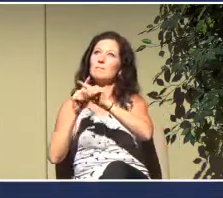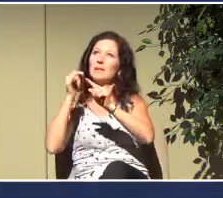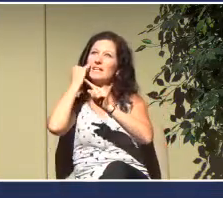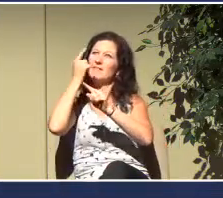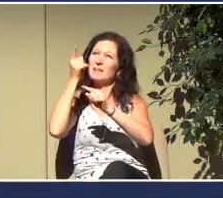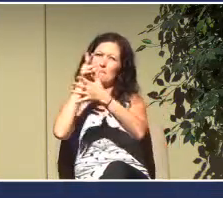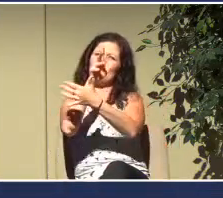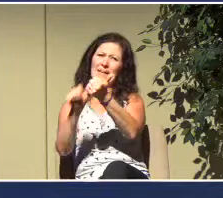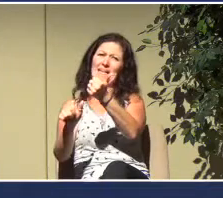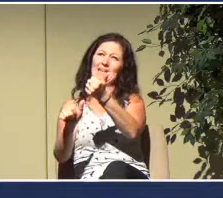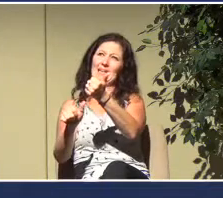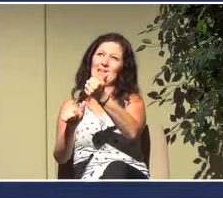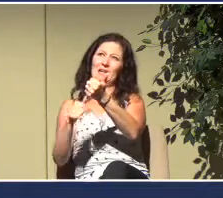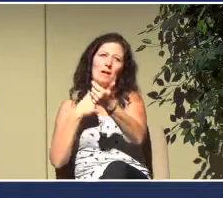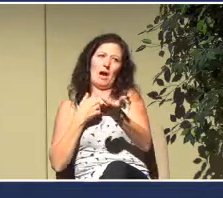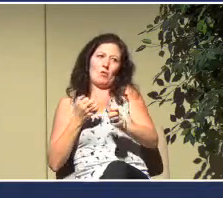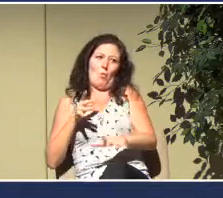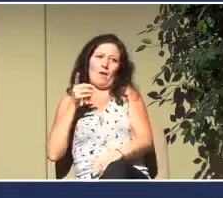this.